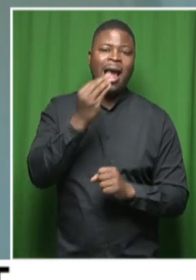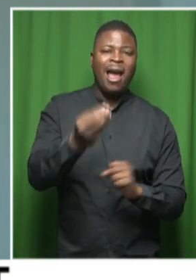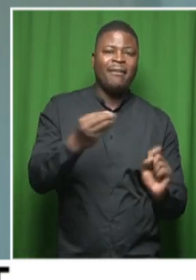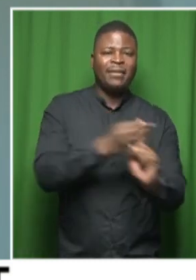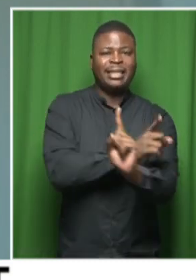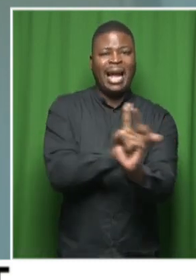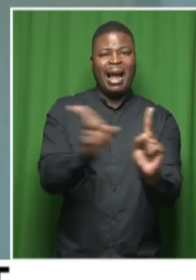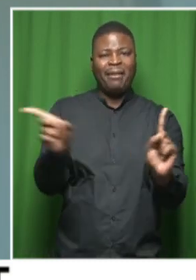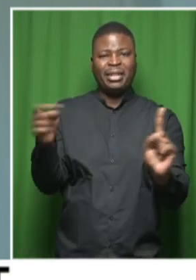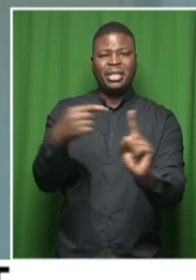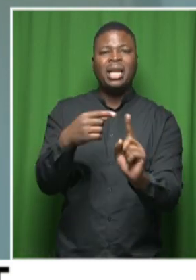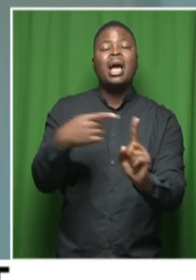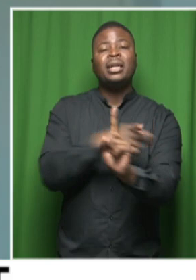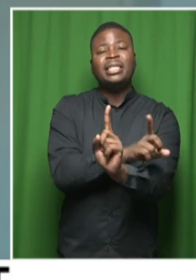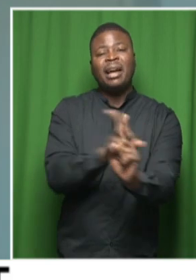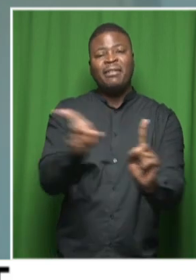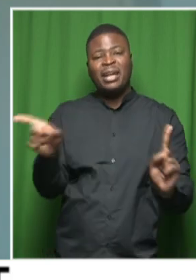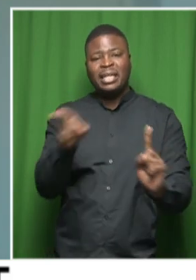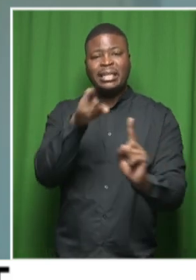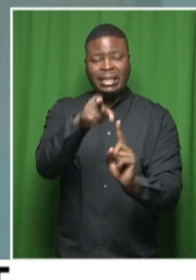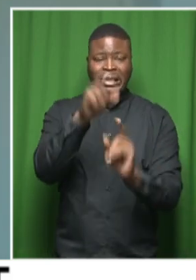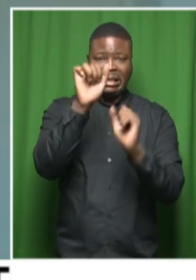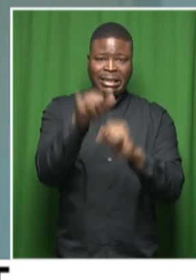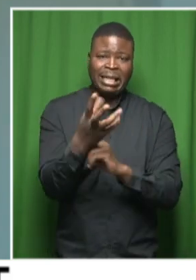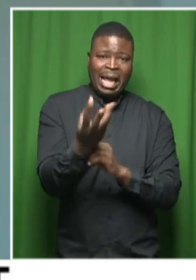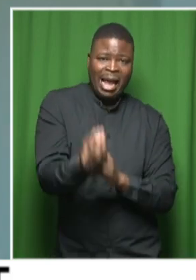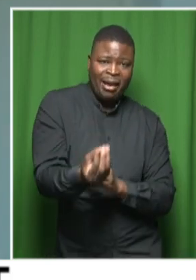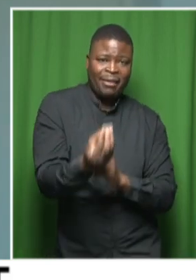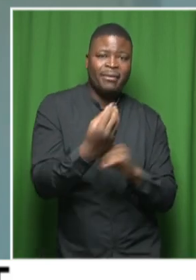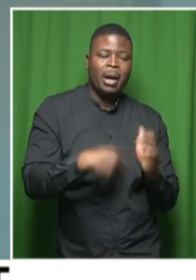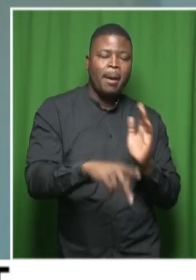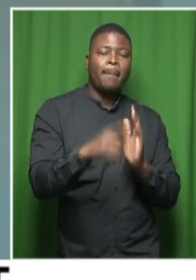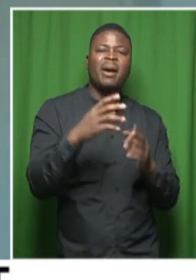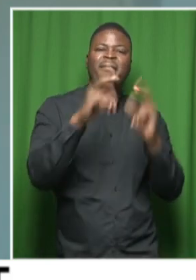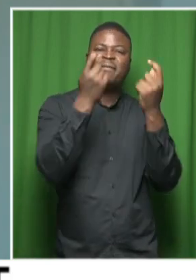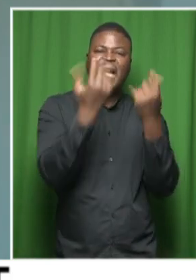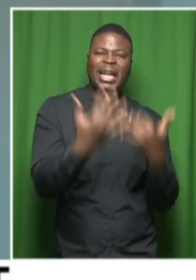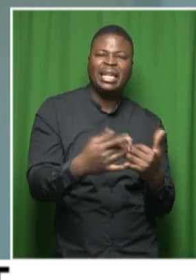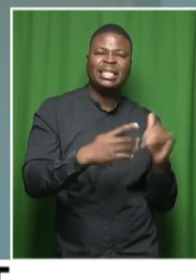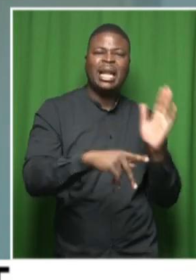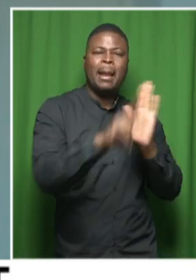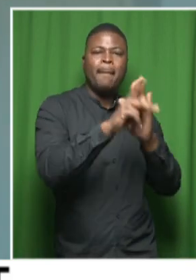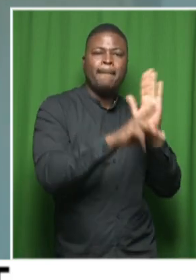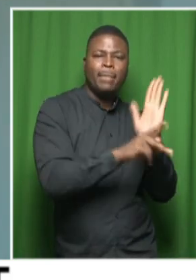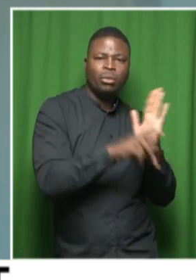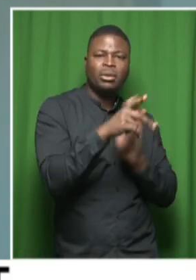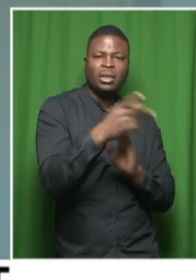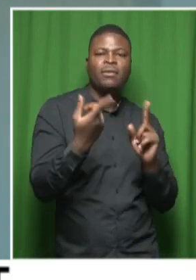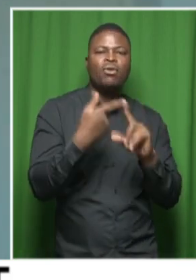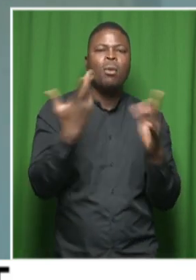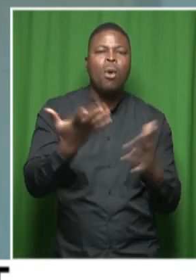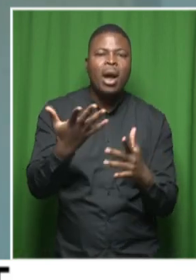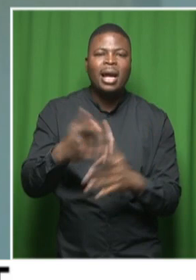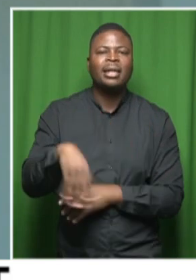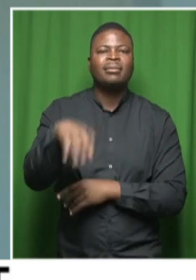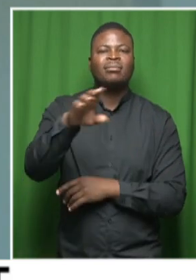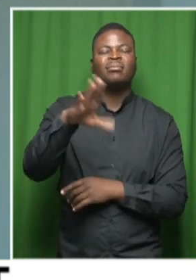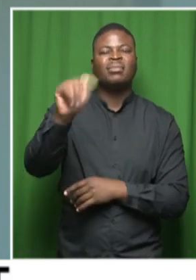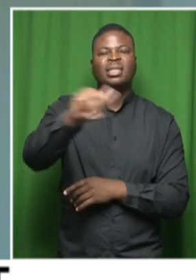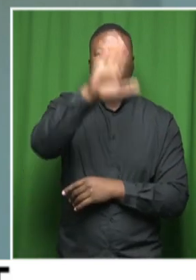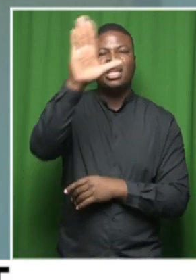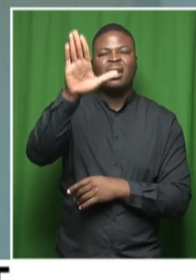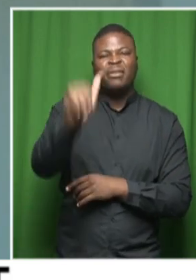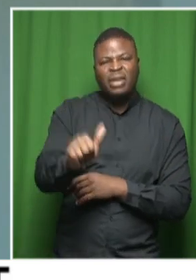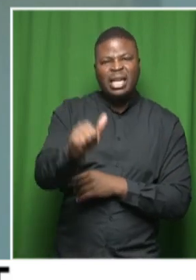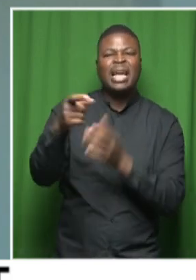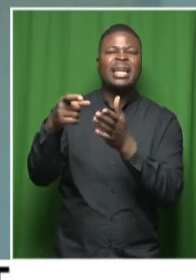the divergent views is the fact that the policy instruments that the Reserve Bank has at its disposal are actually a